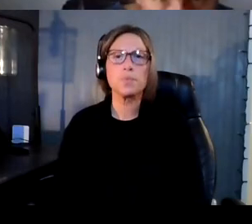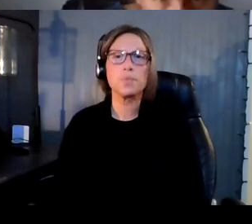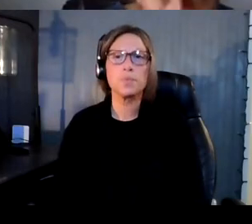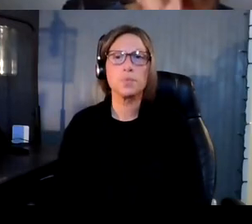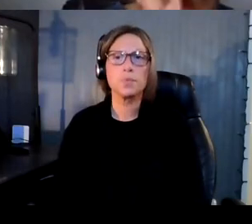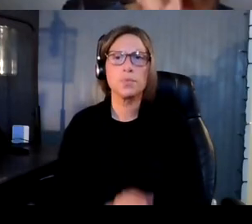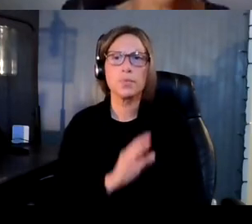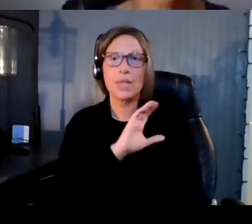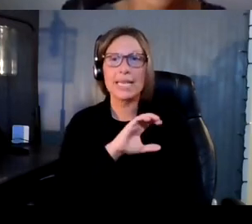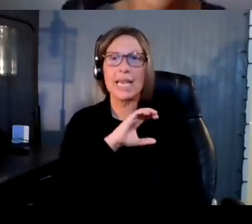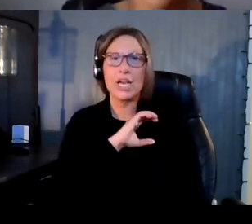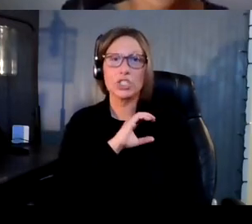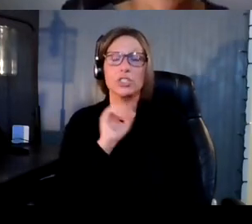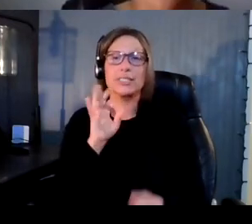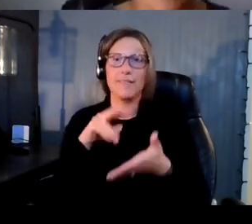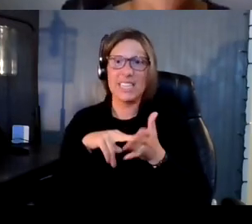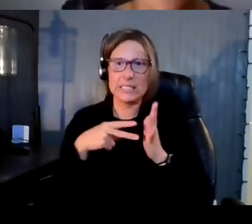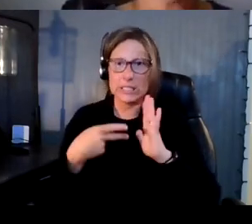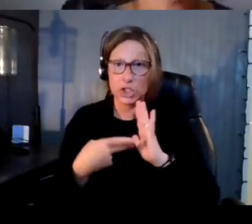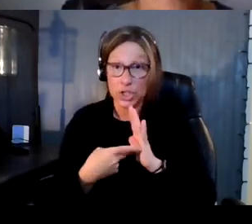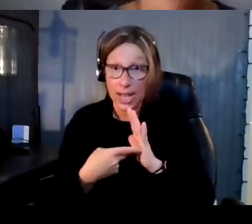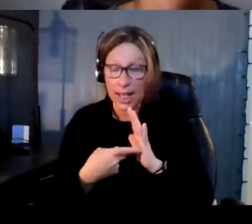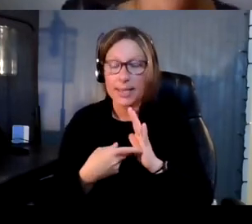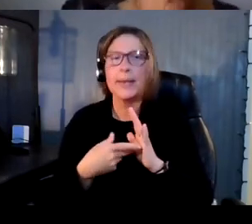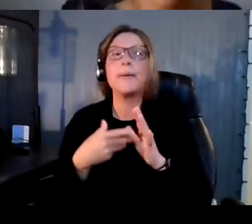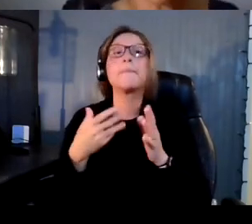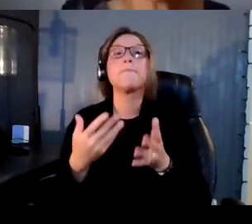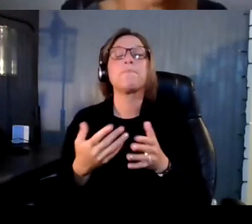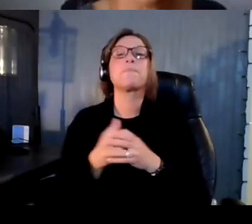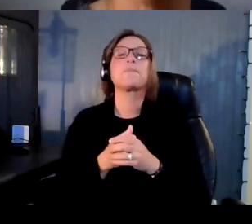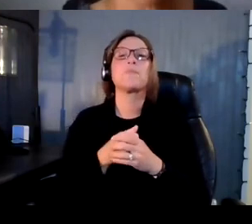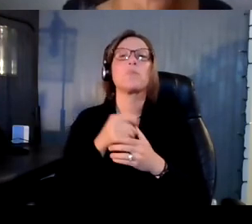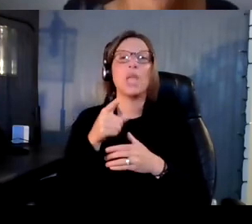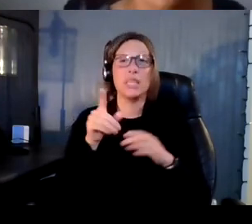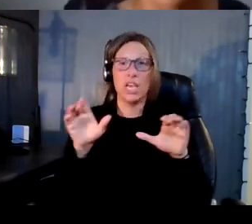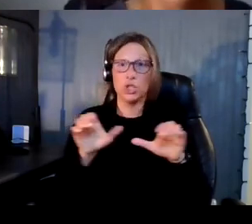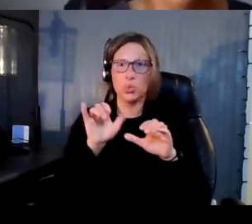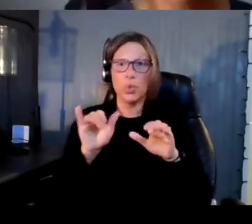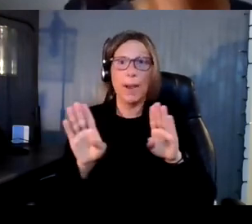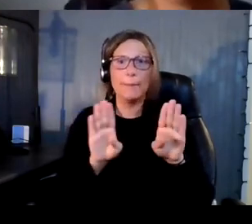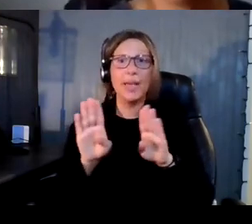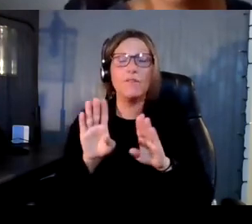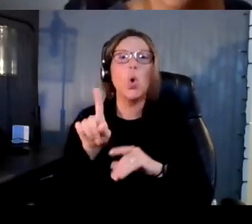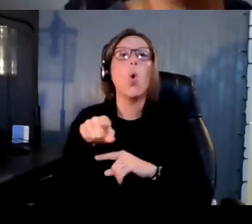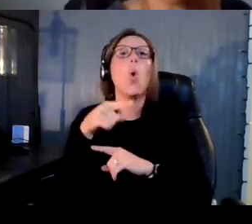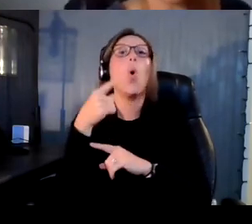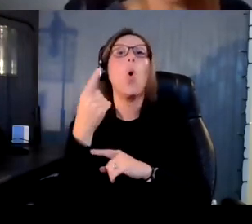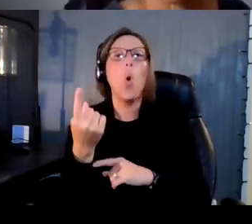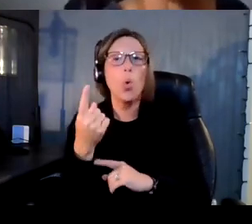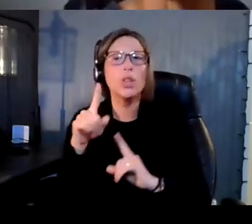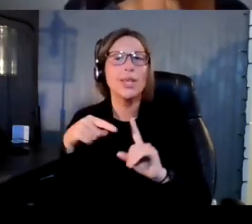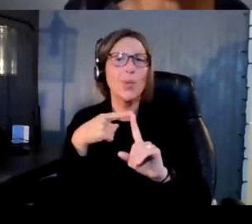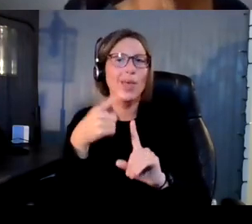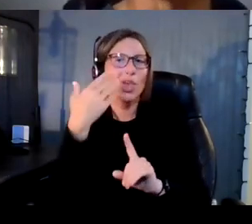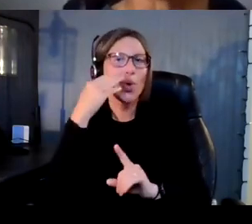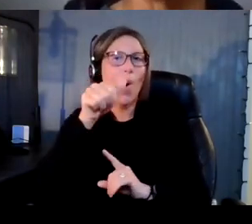of intentionality is when they perform this behavior only when the individual knows another